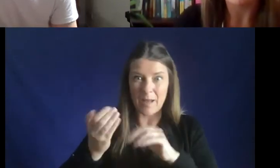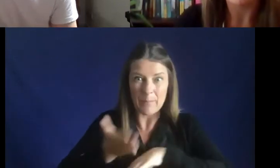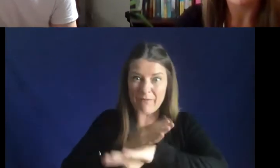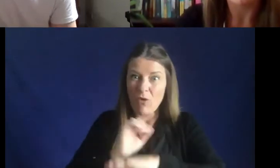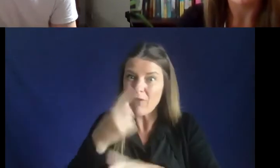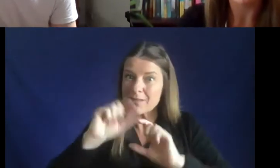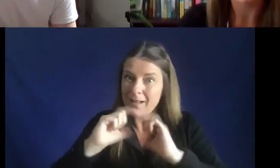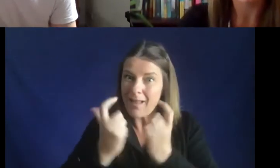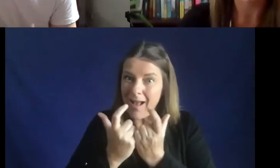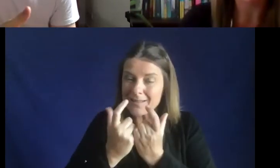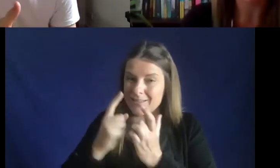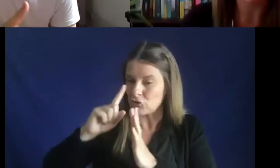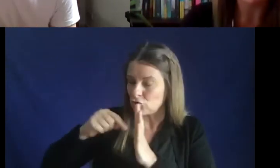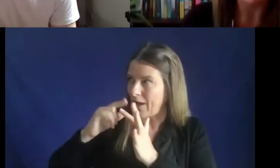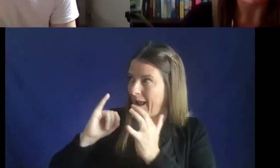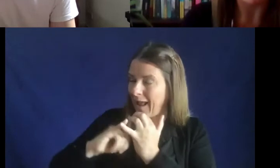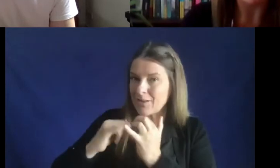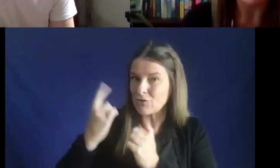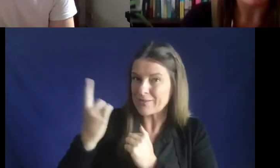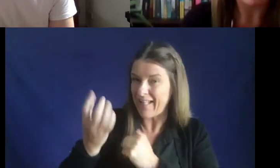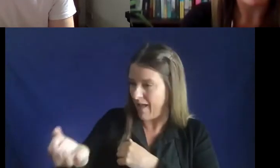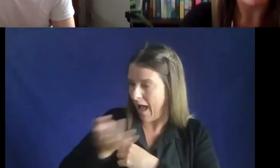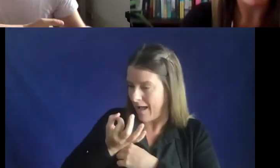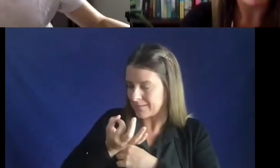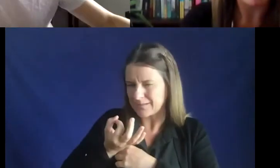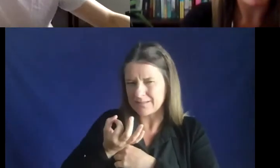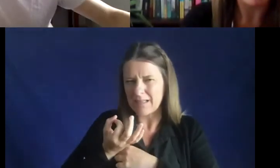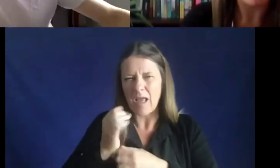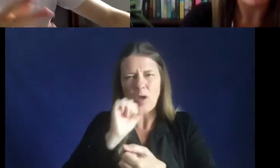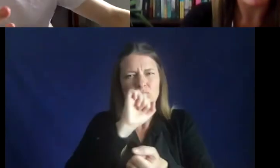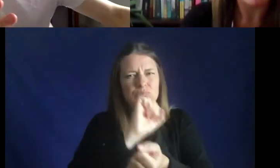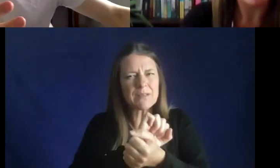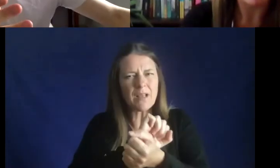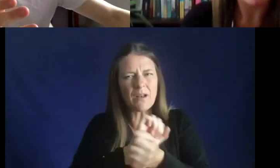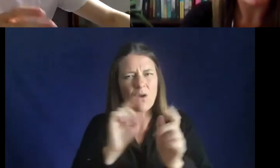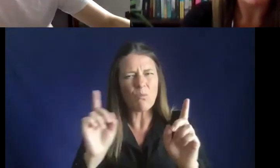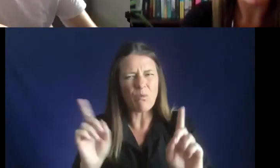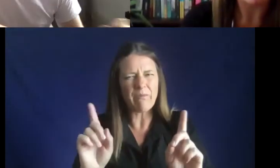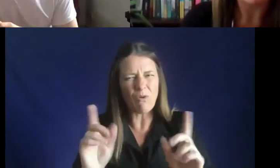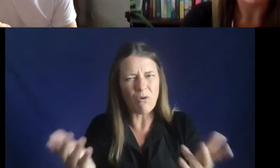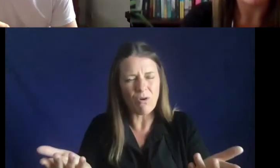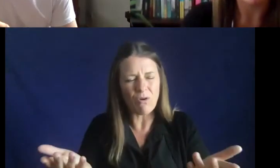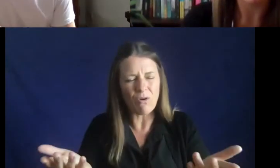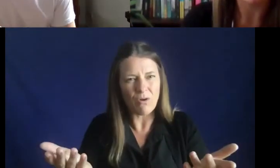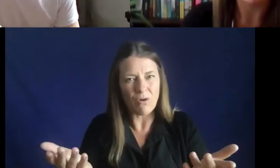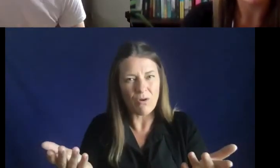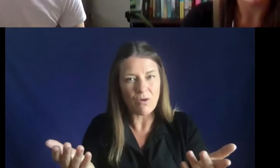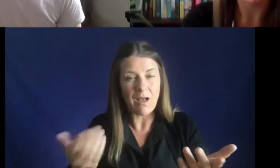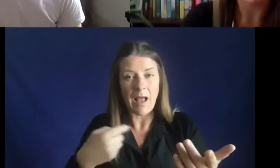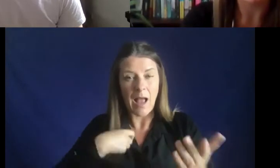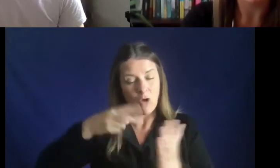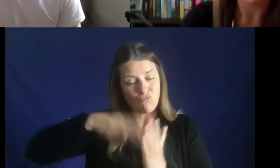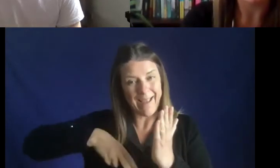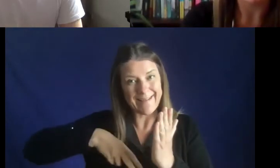that was what are prisons for? And it was off of the back of Theatre in Prison, one of the books